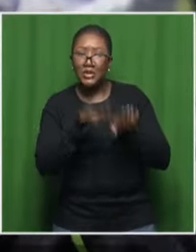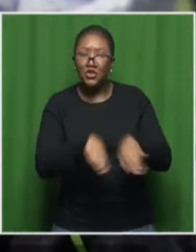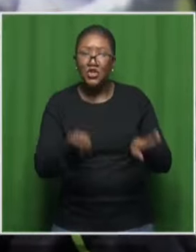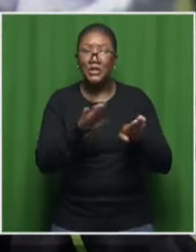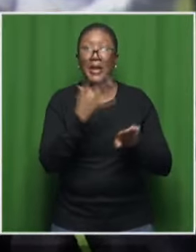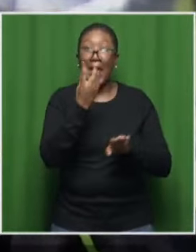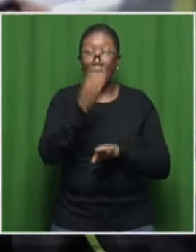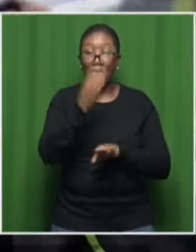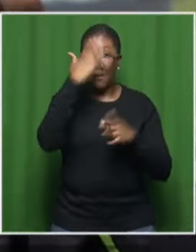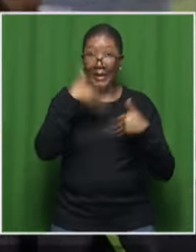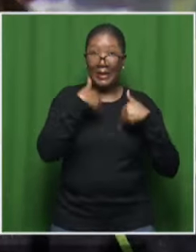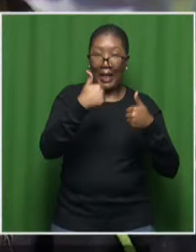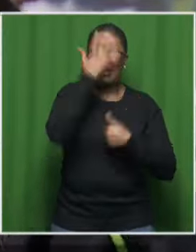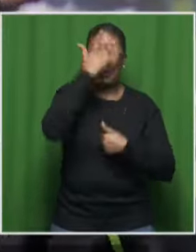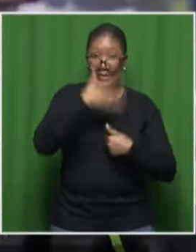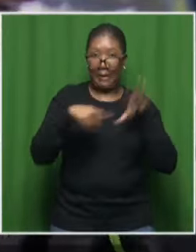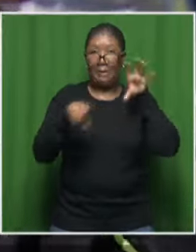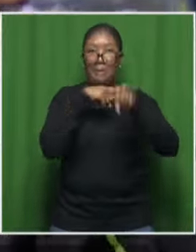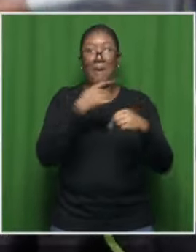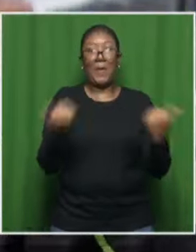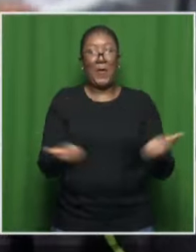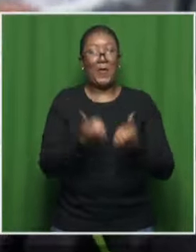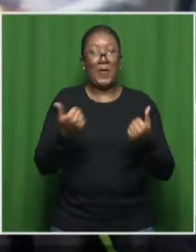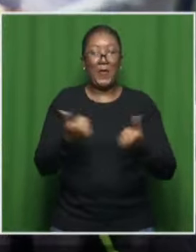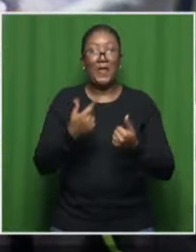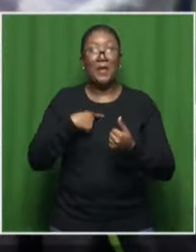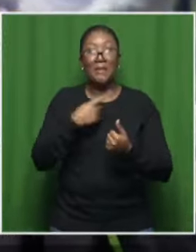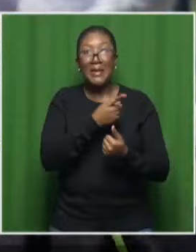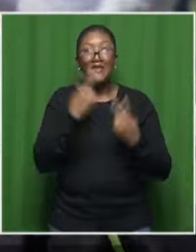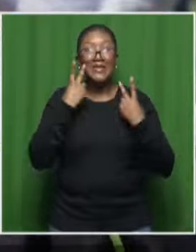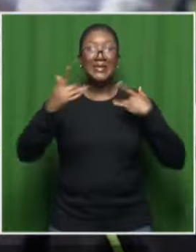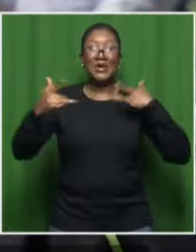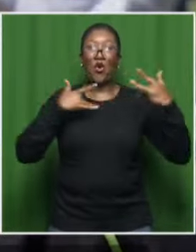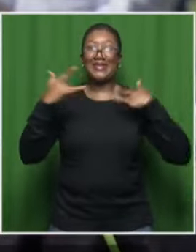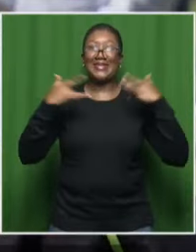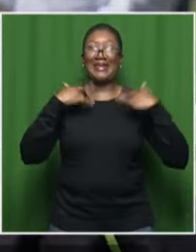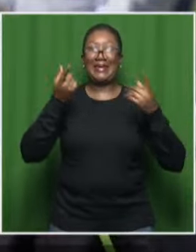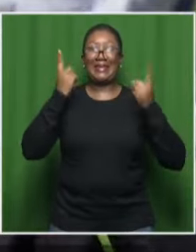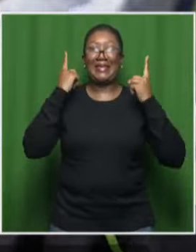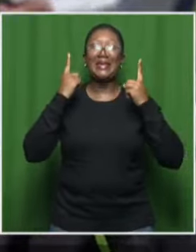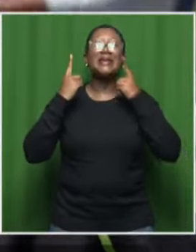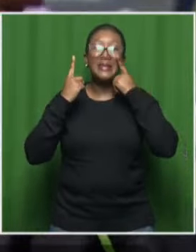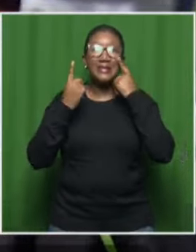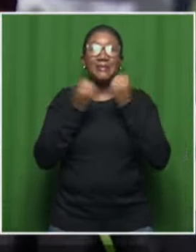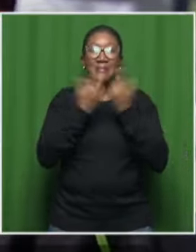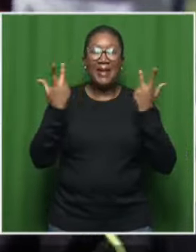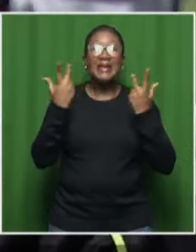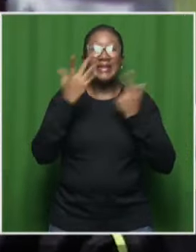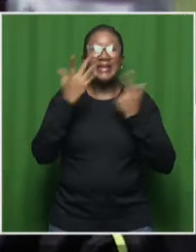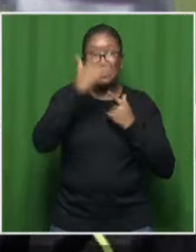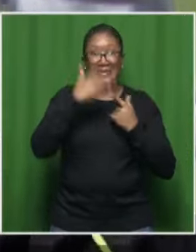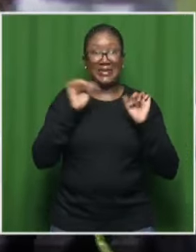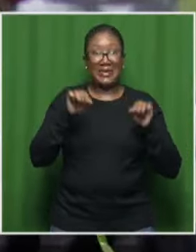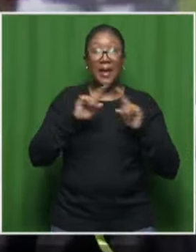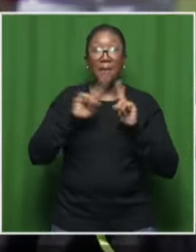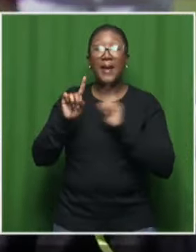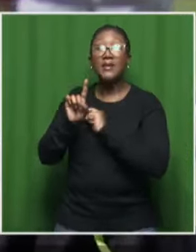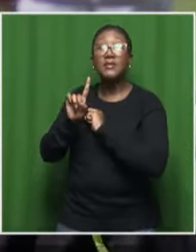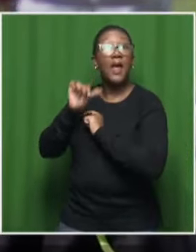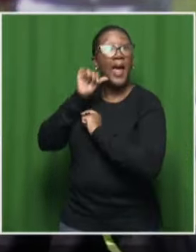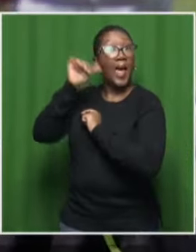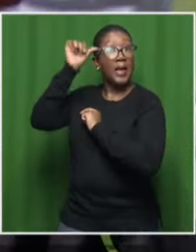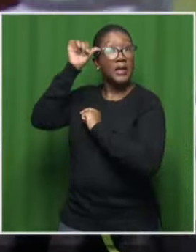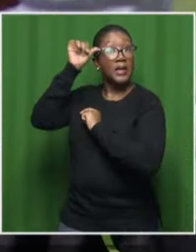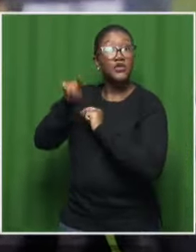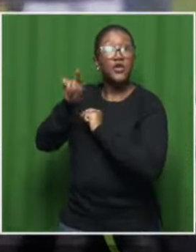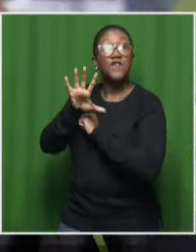have a diagnosable mental health condition. Our further concern is the fact that 50% of adults' mental